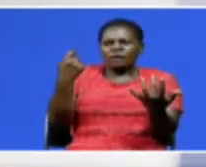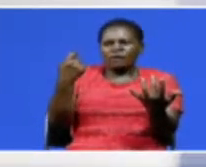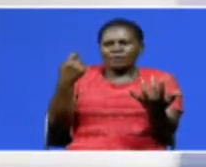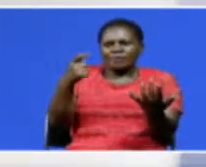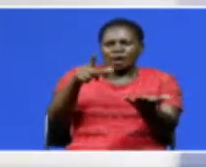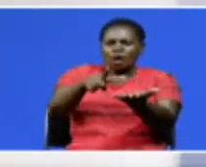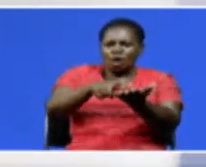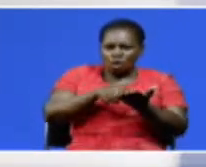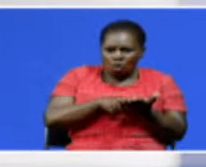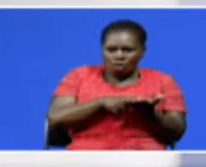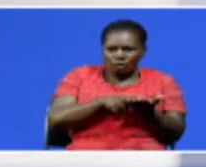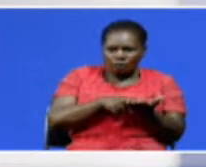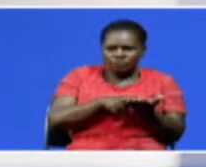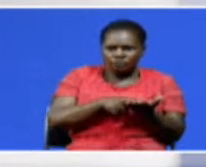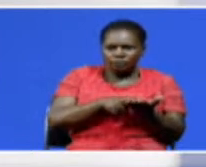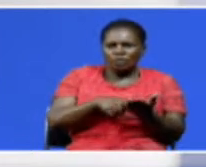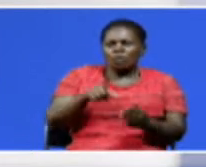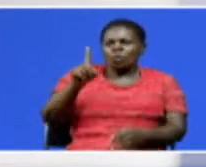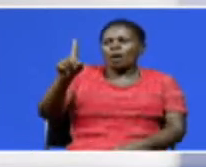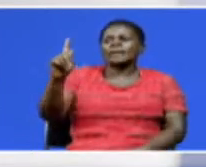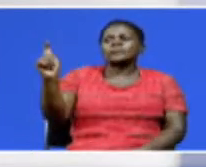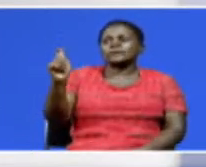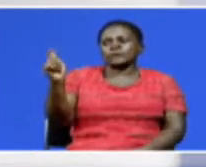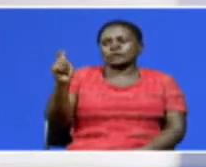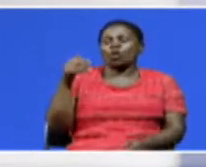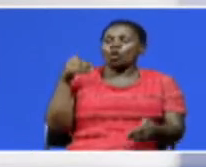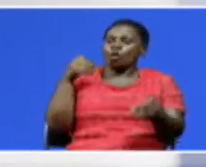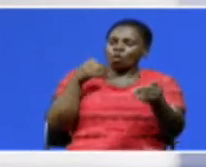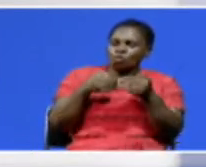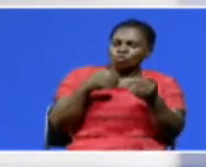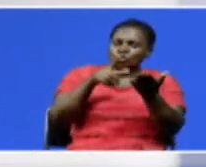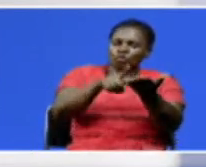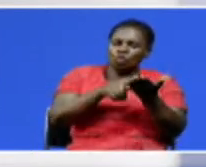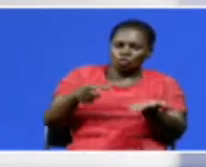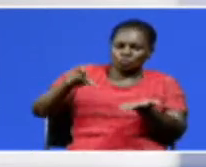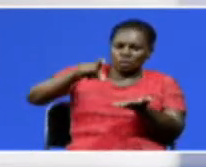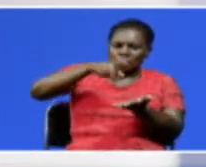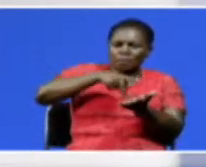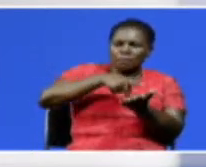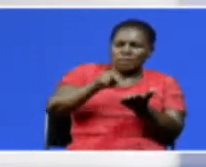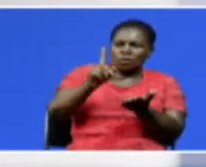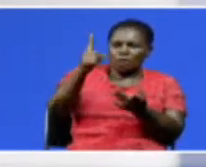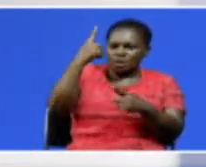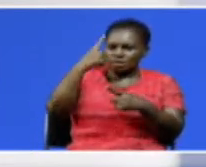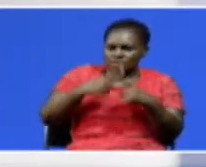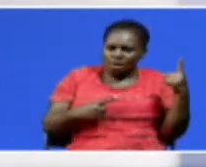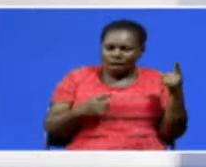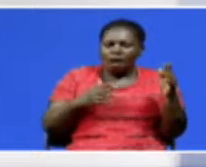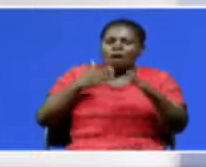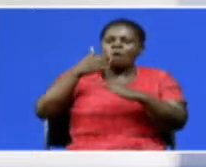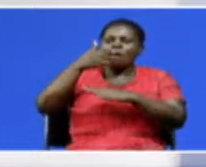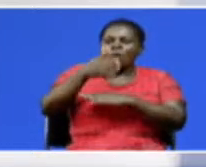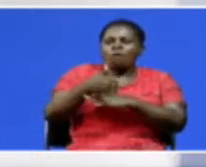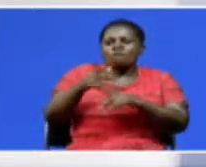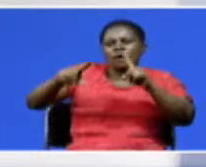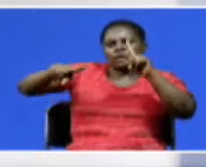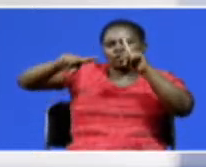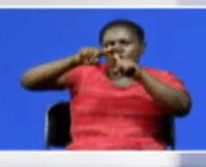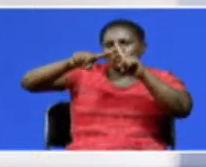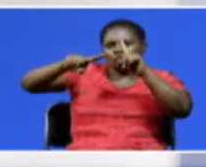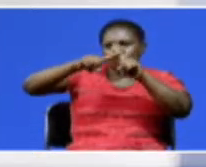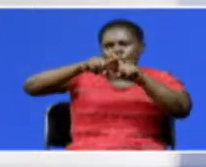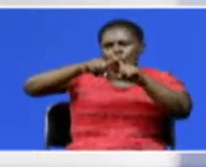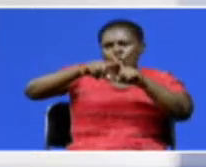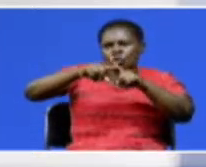debt service is averaging 1 trillion Kenya shillings. Loan interest payment per year alone is more than the total wage